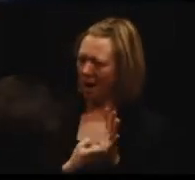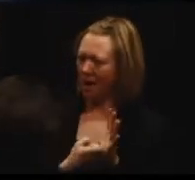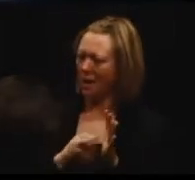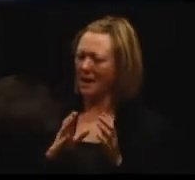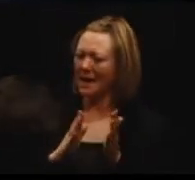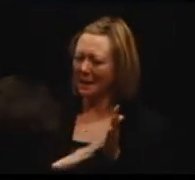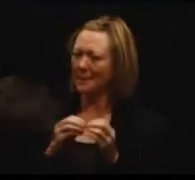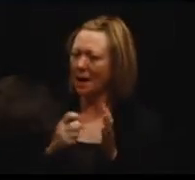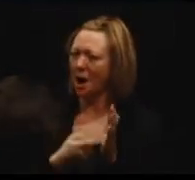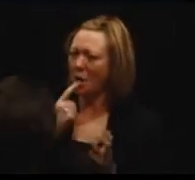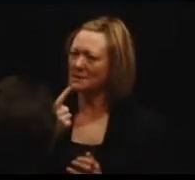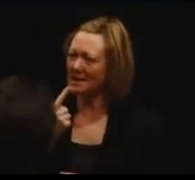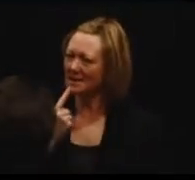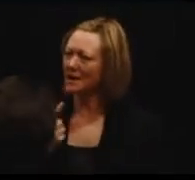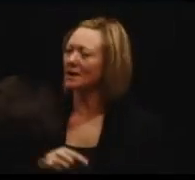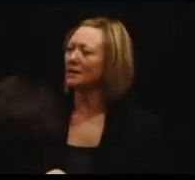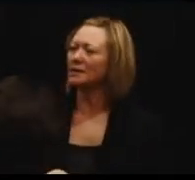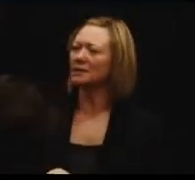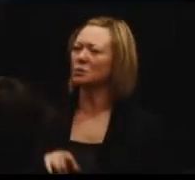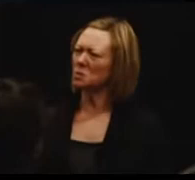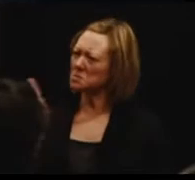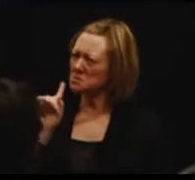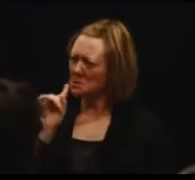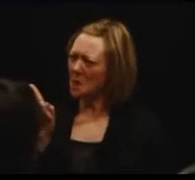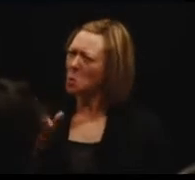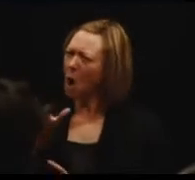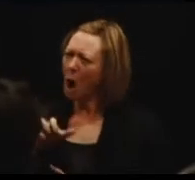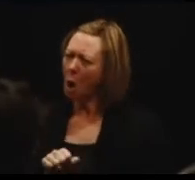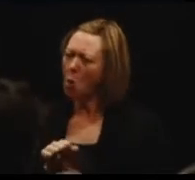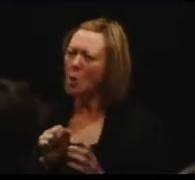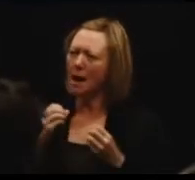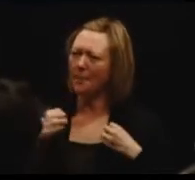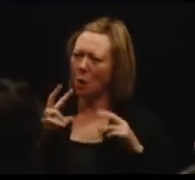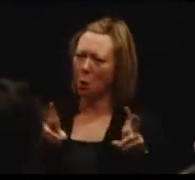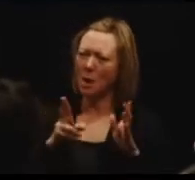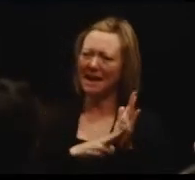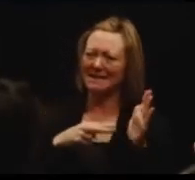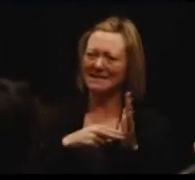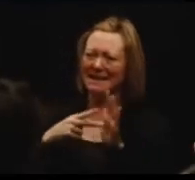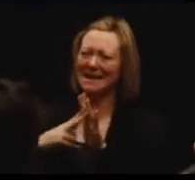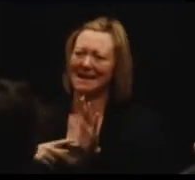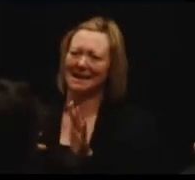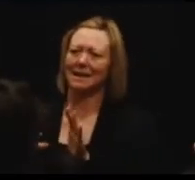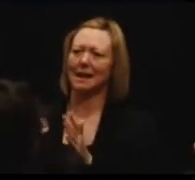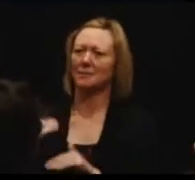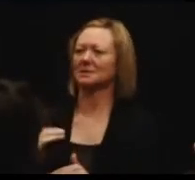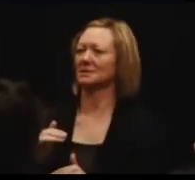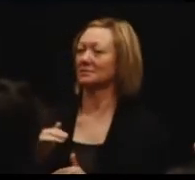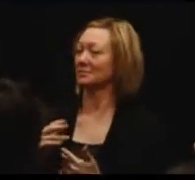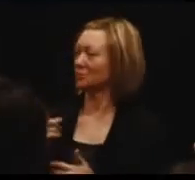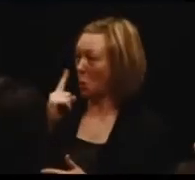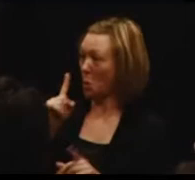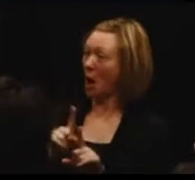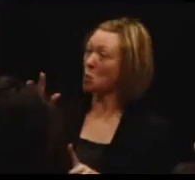amongst other places. Owner, it seems, of a company called New Zealand Inc. Limited, NZ Inc. Limited. So I guess you own us all.